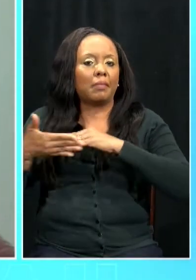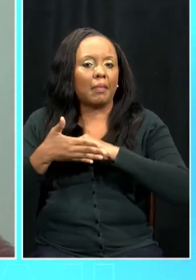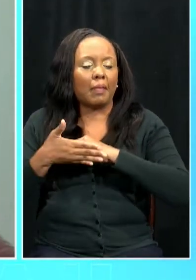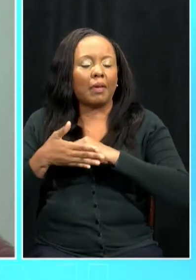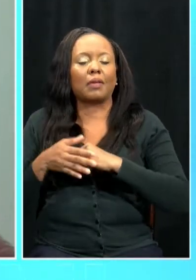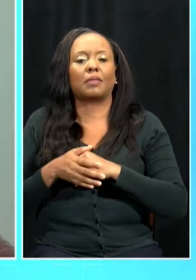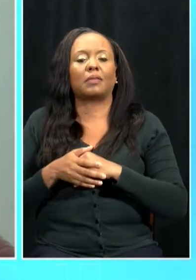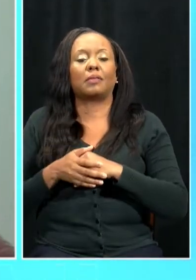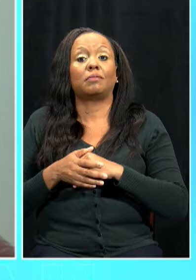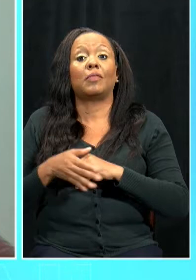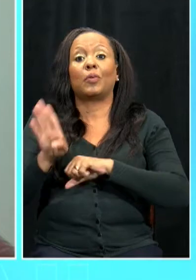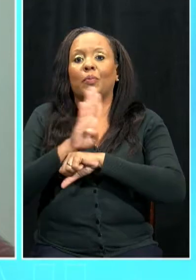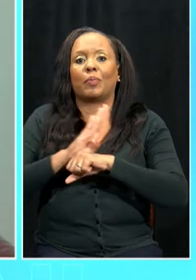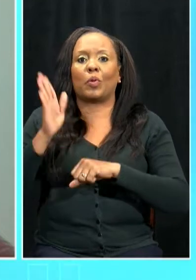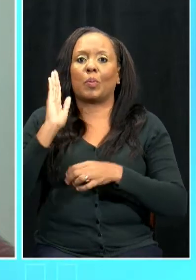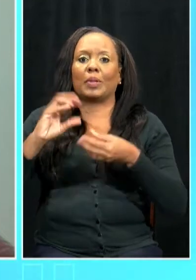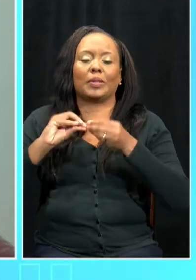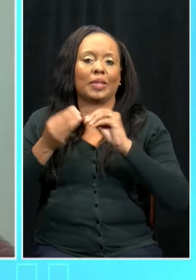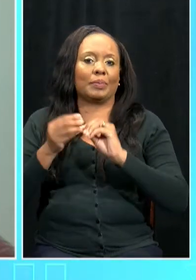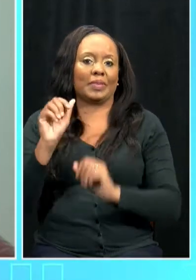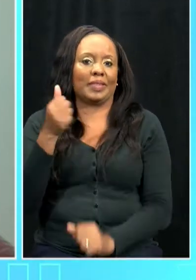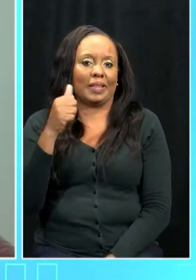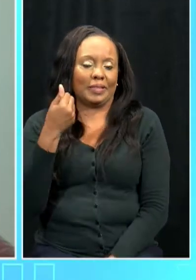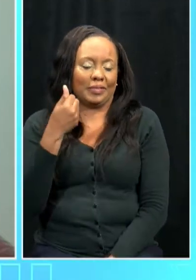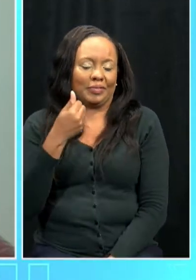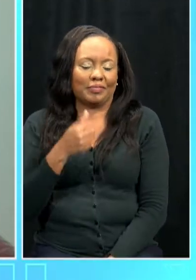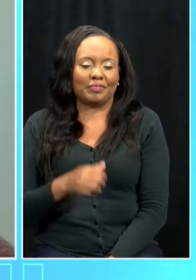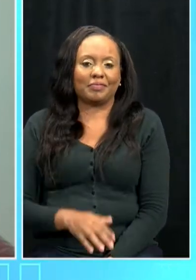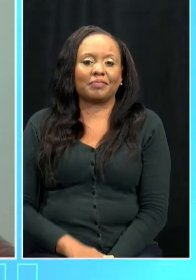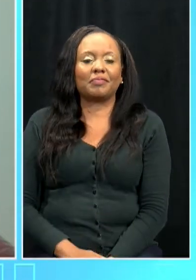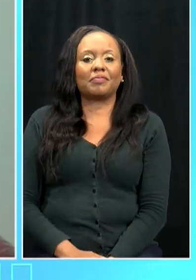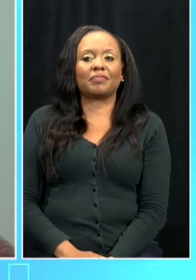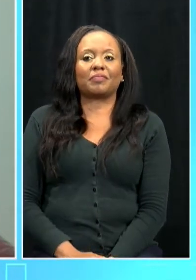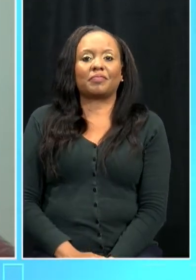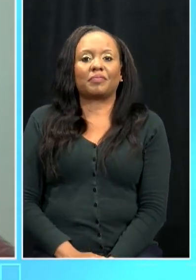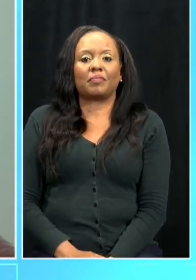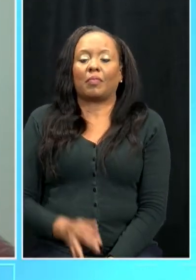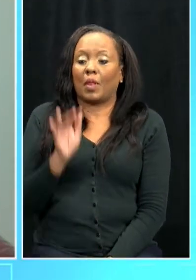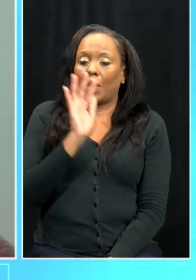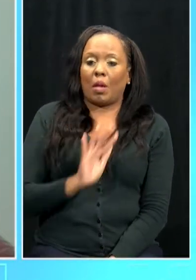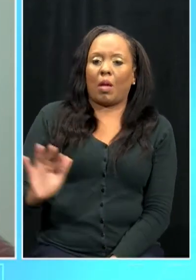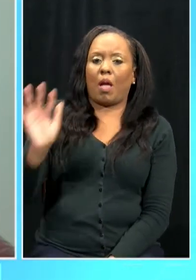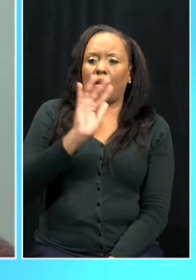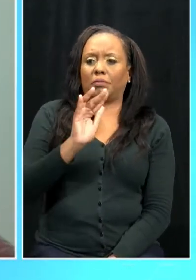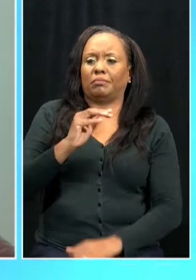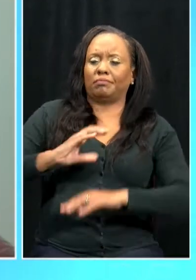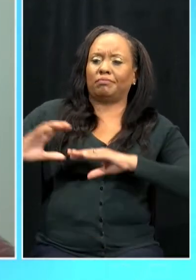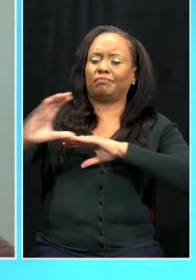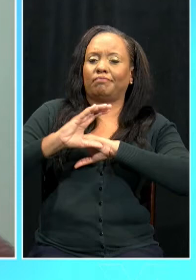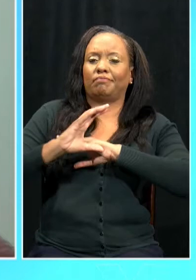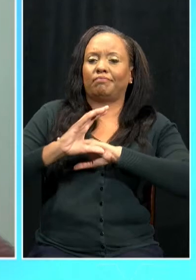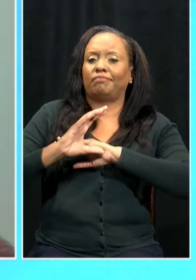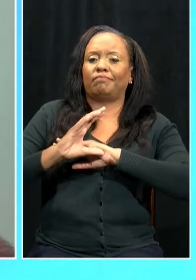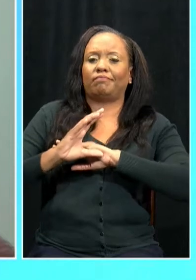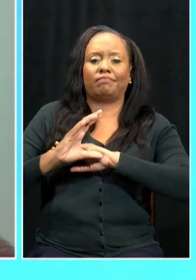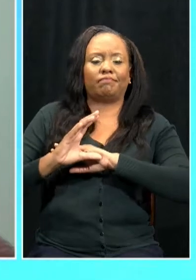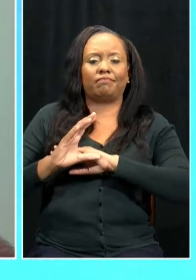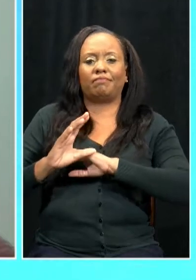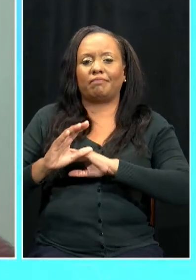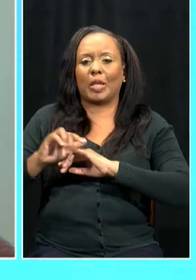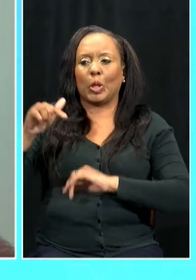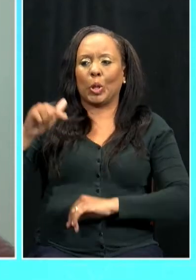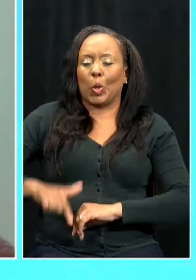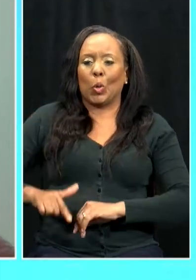uniformly, right across the board, the numbers have been down. However, if you look at